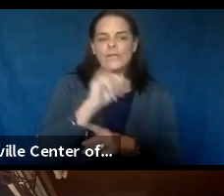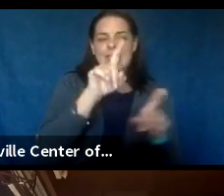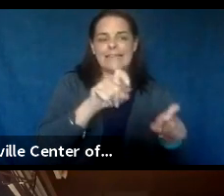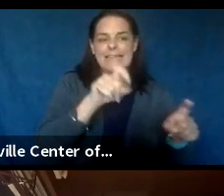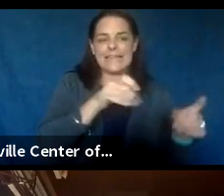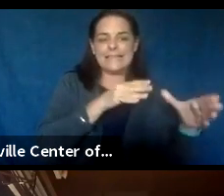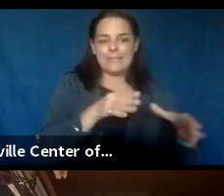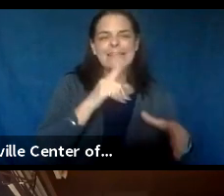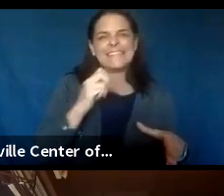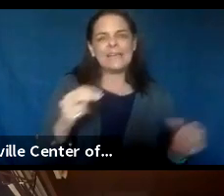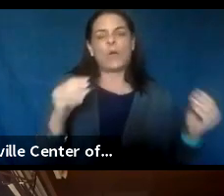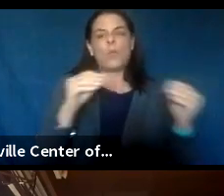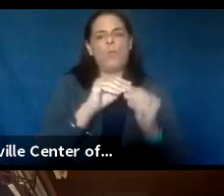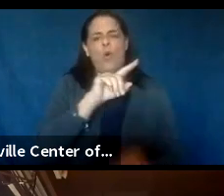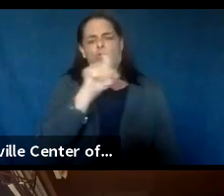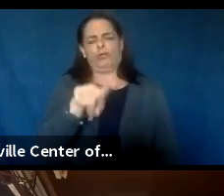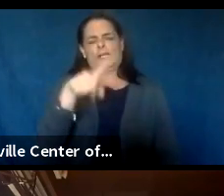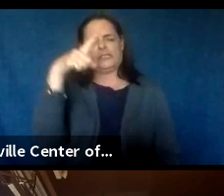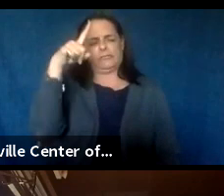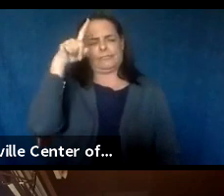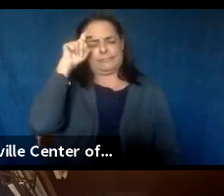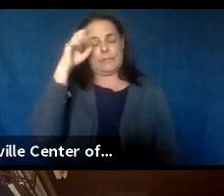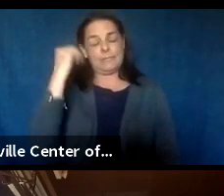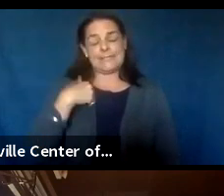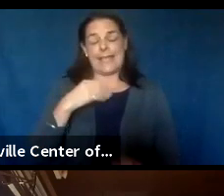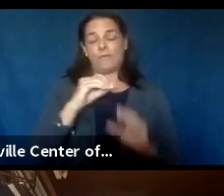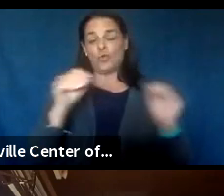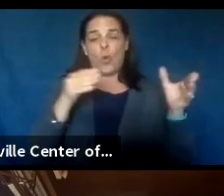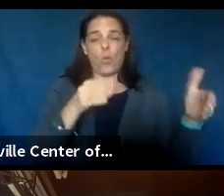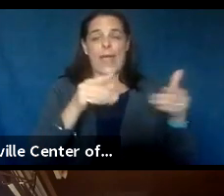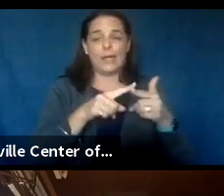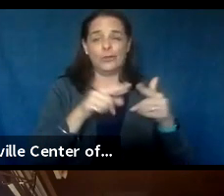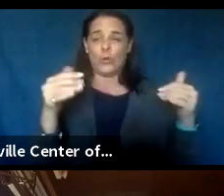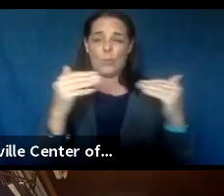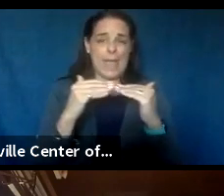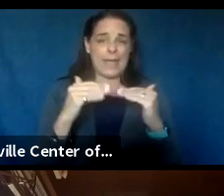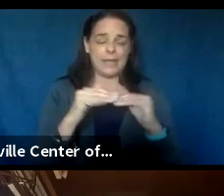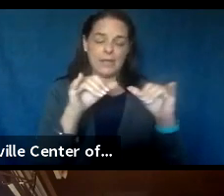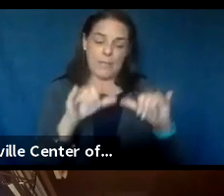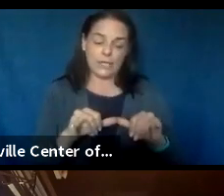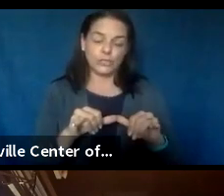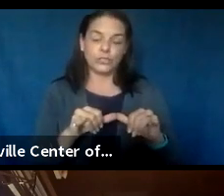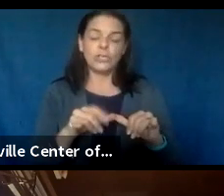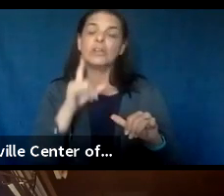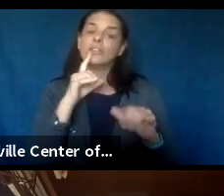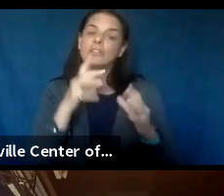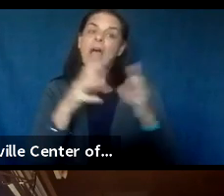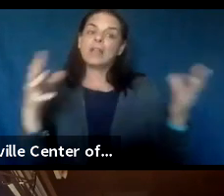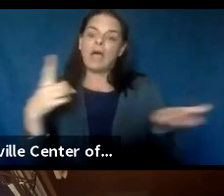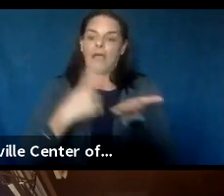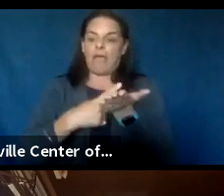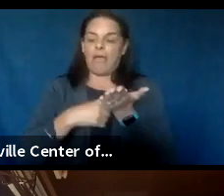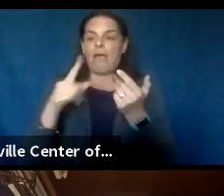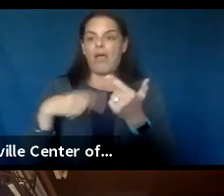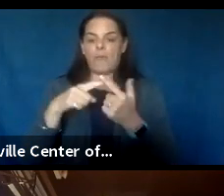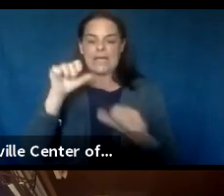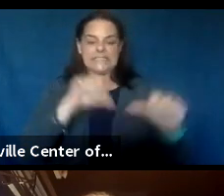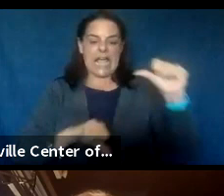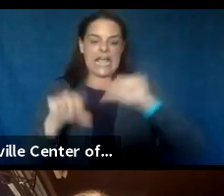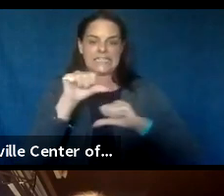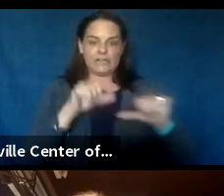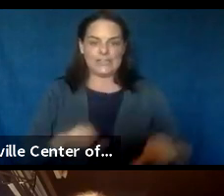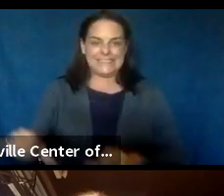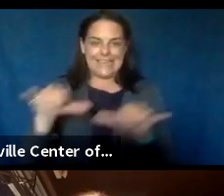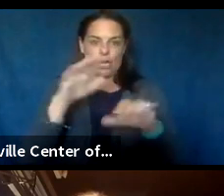more questionable because it has no gold standard to be measured against. There has been much said about the scientific standards of this board.